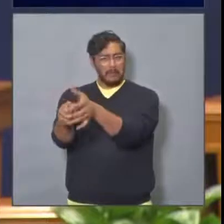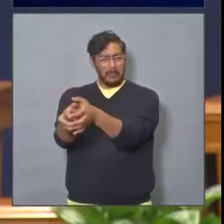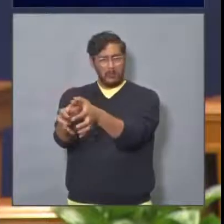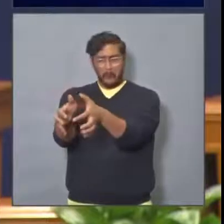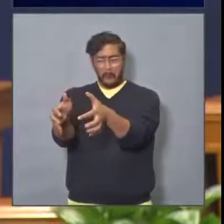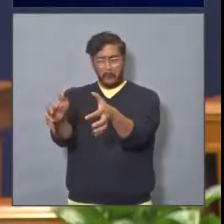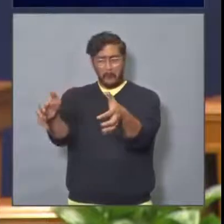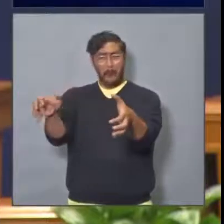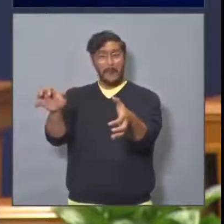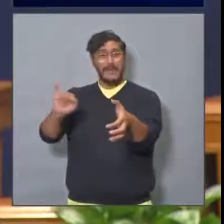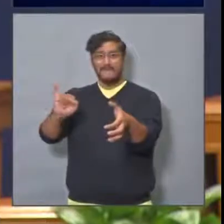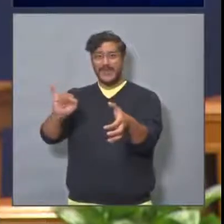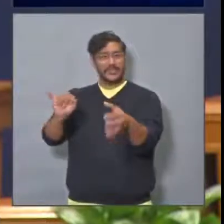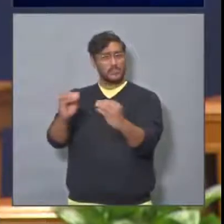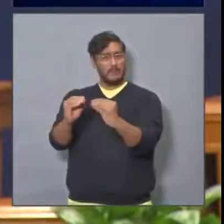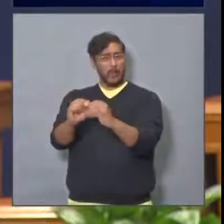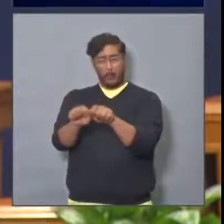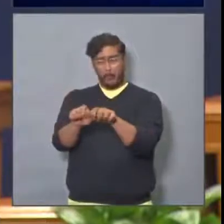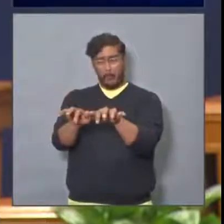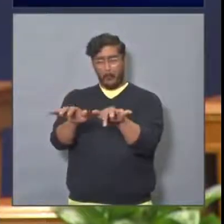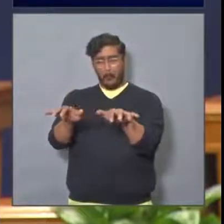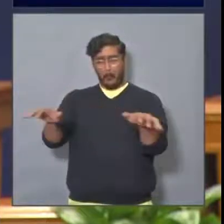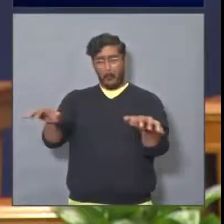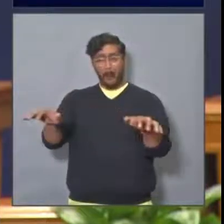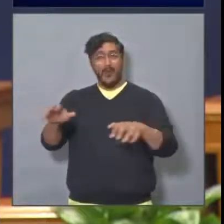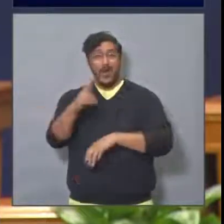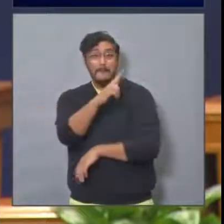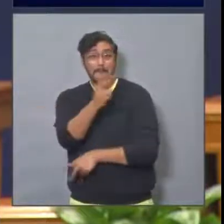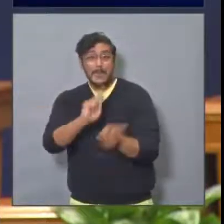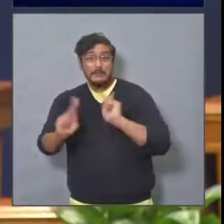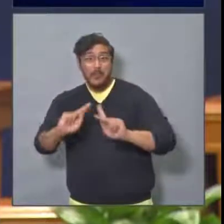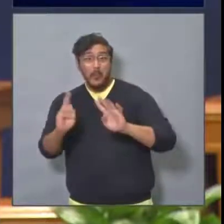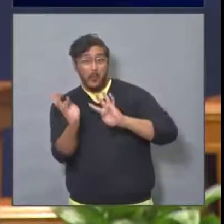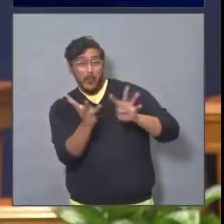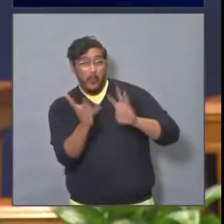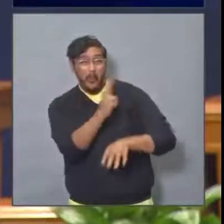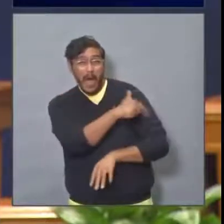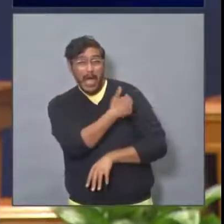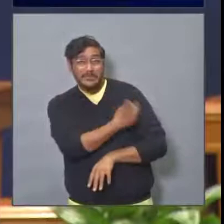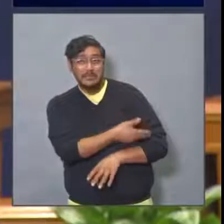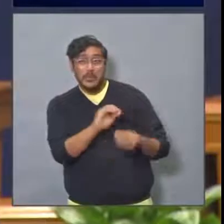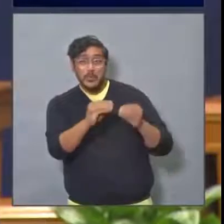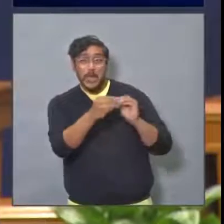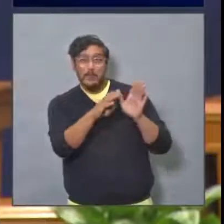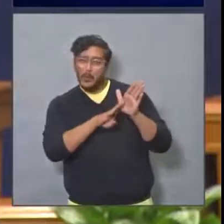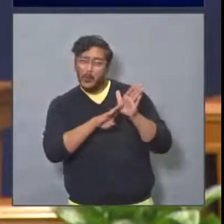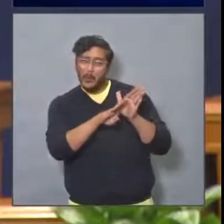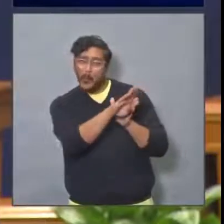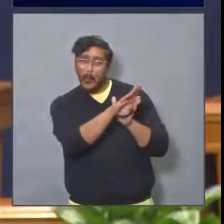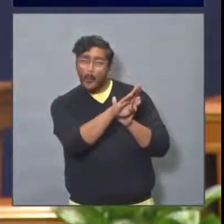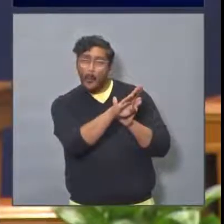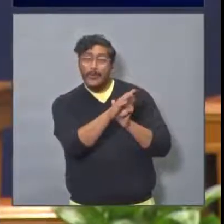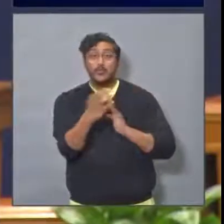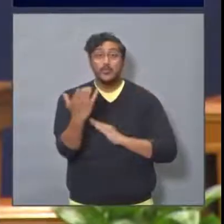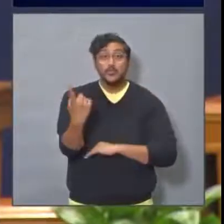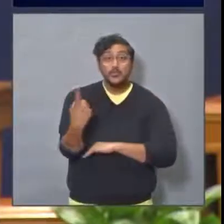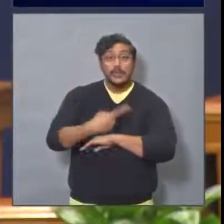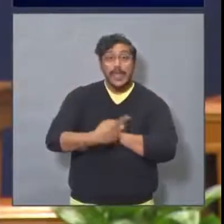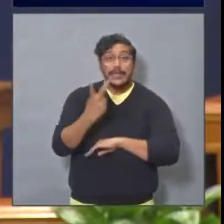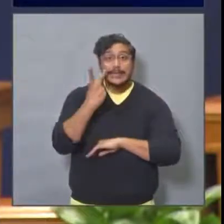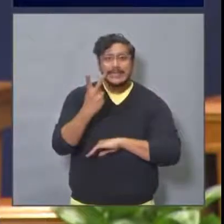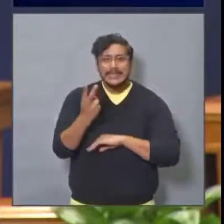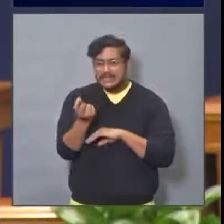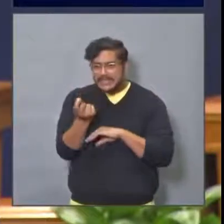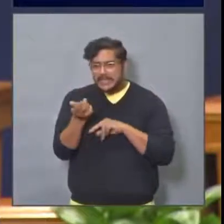infection is increasing, and the number of hospitalizations are up. And today we're even seeing a small increase